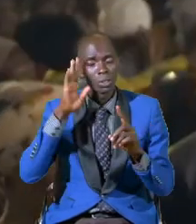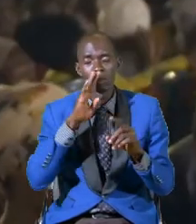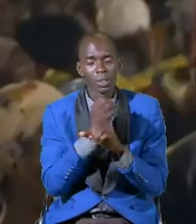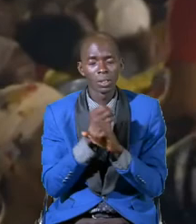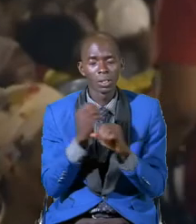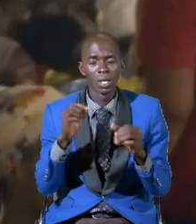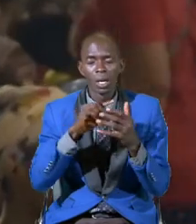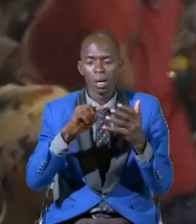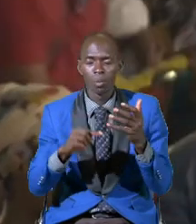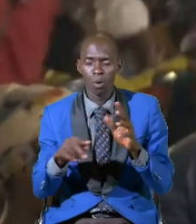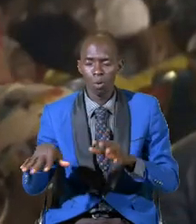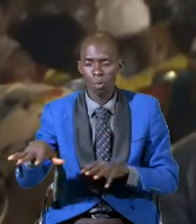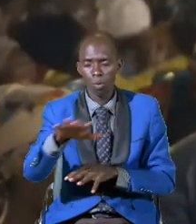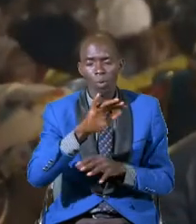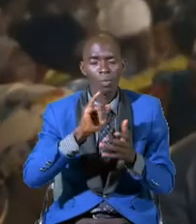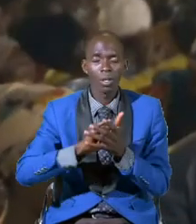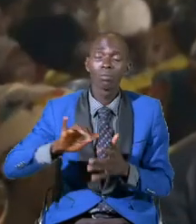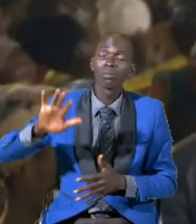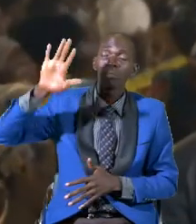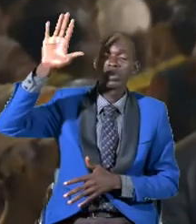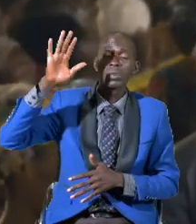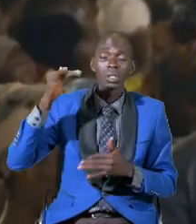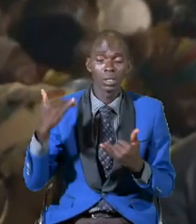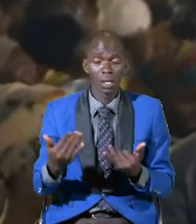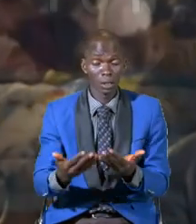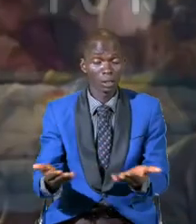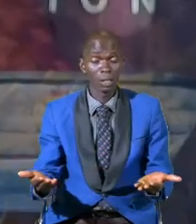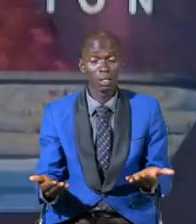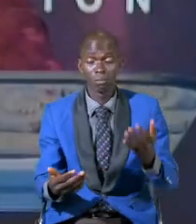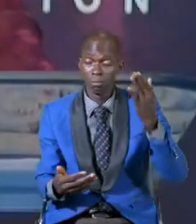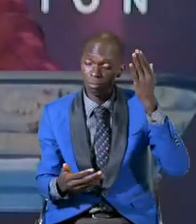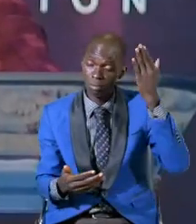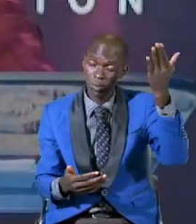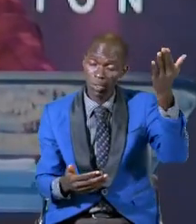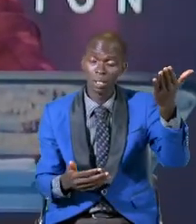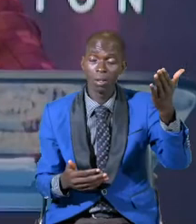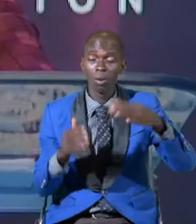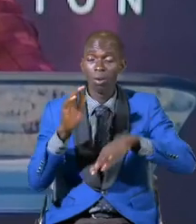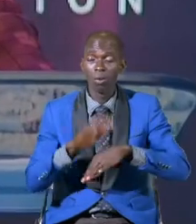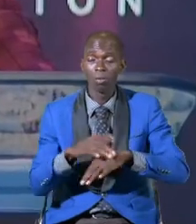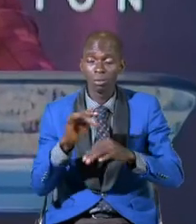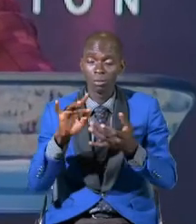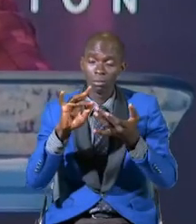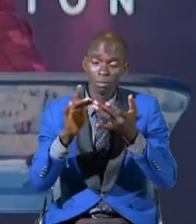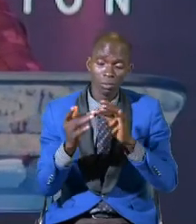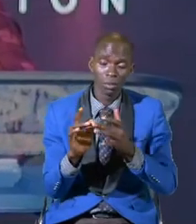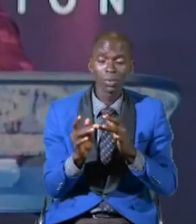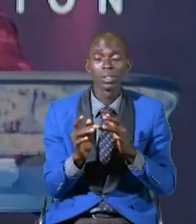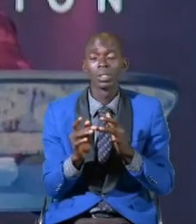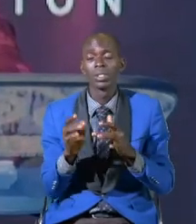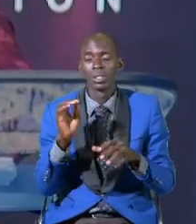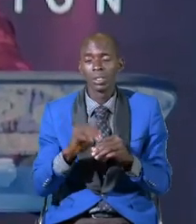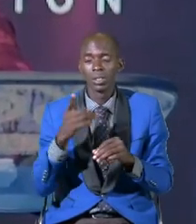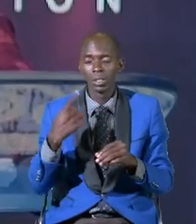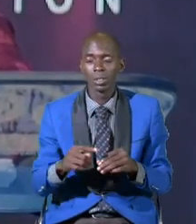have raised up their hands here, there, on the social media, in the privacy of their